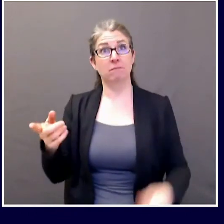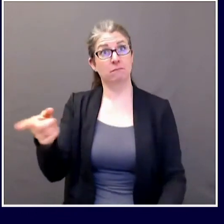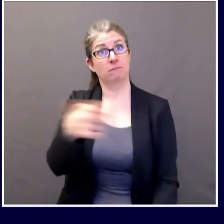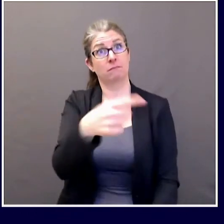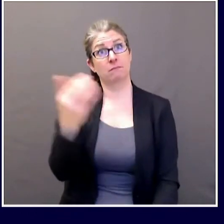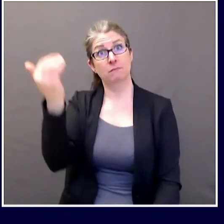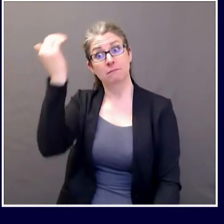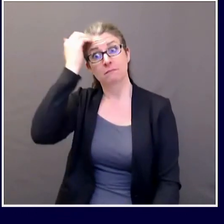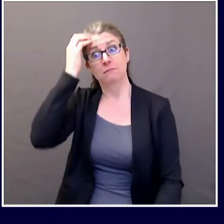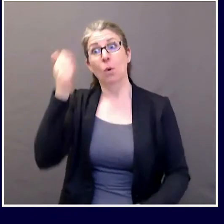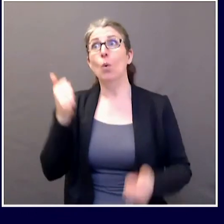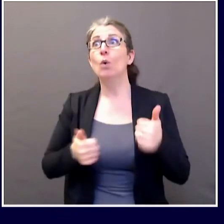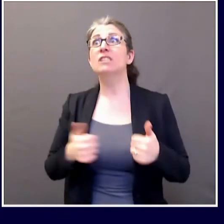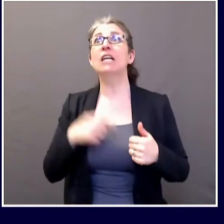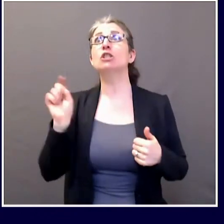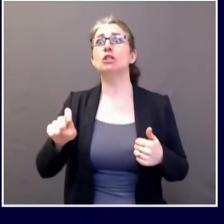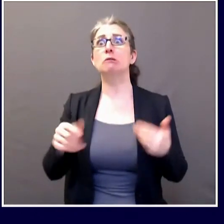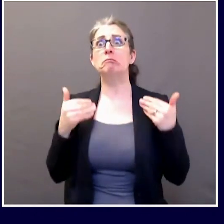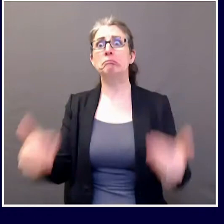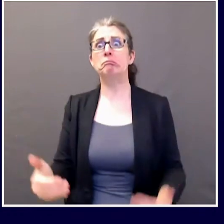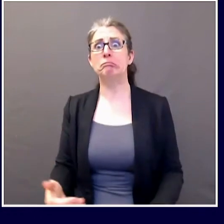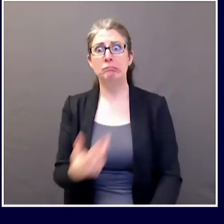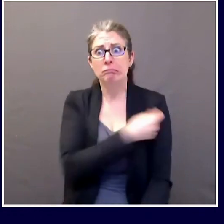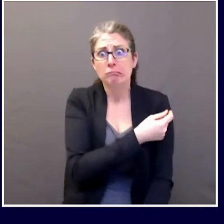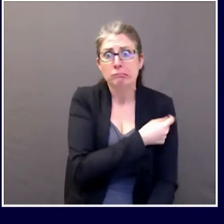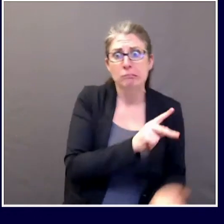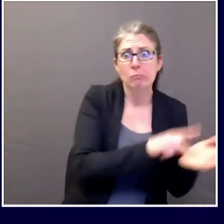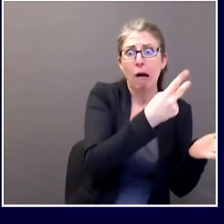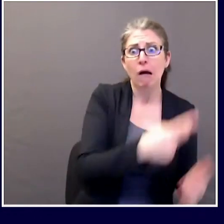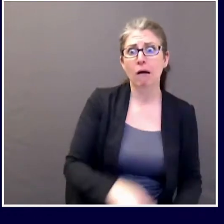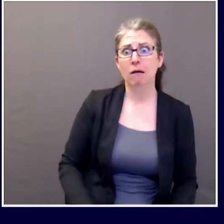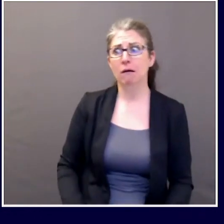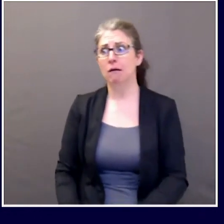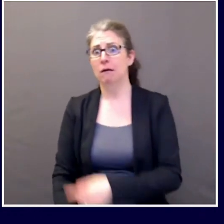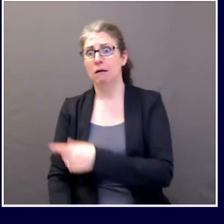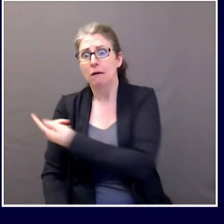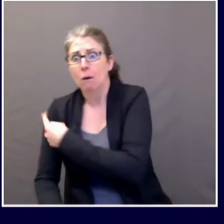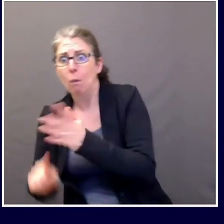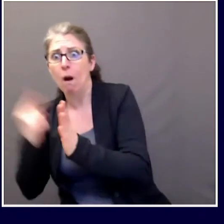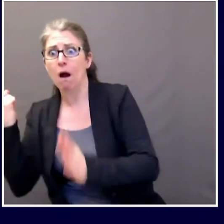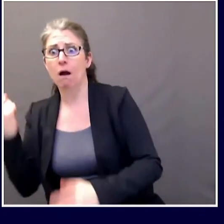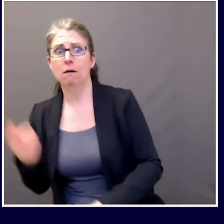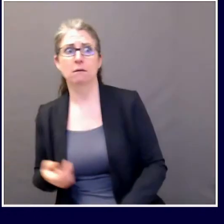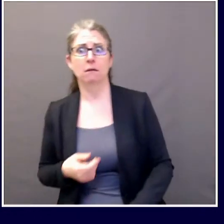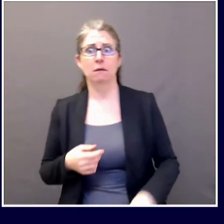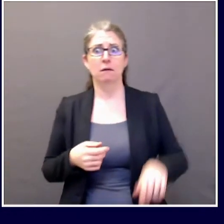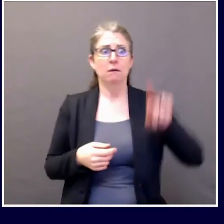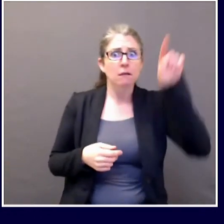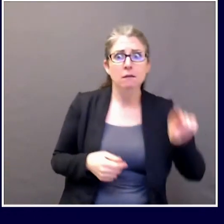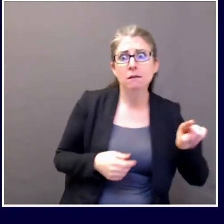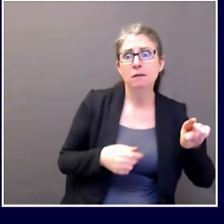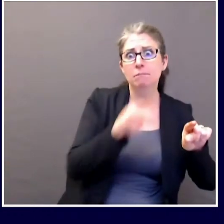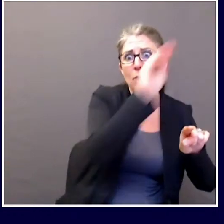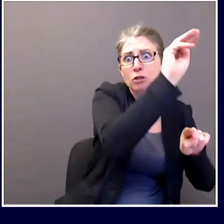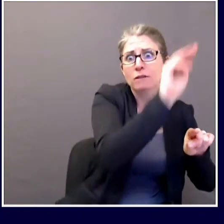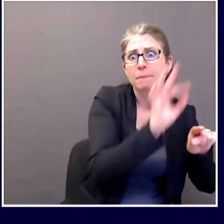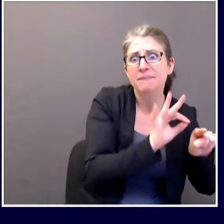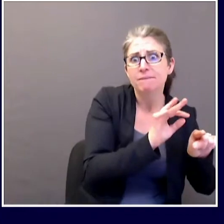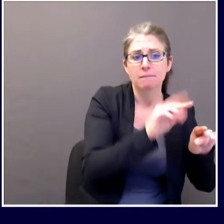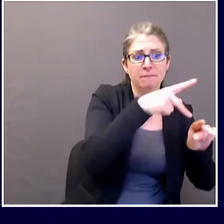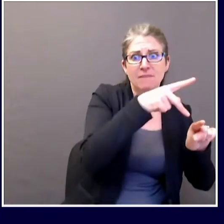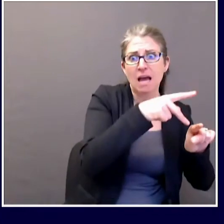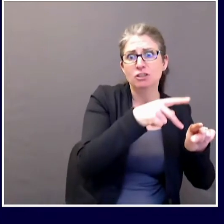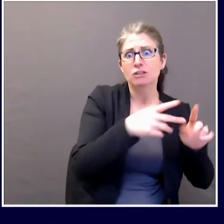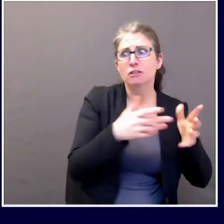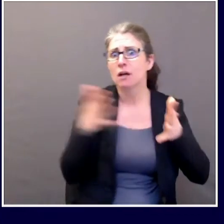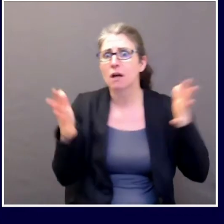As more vaccines come online, it's not vaccine against vaccine. It's